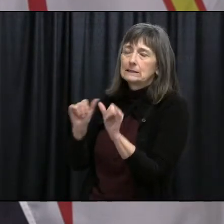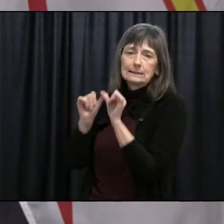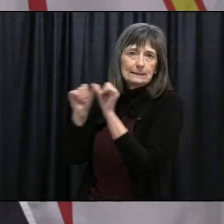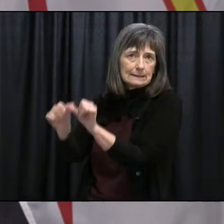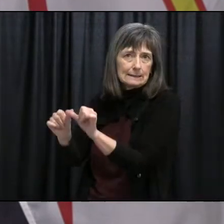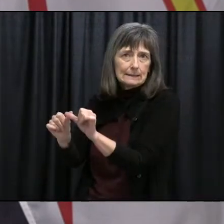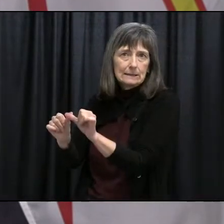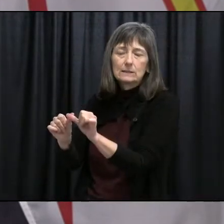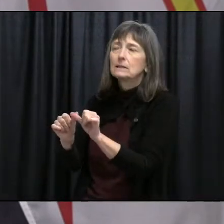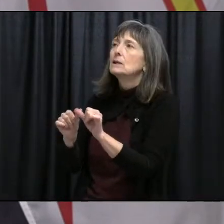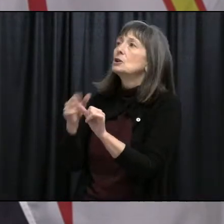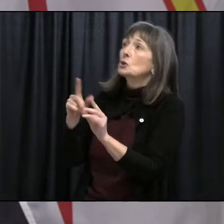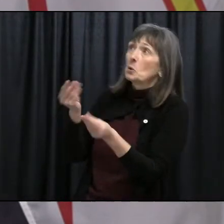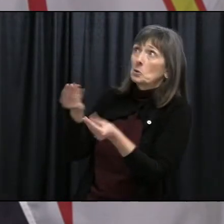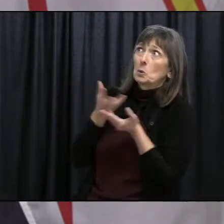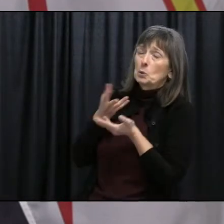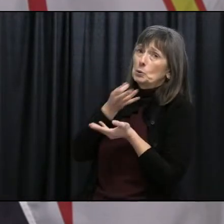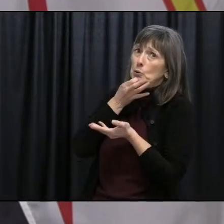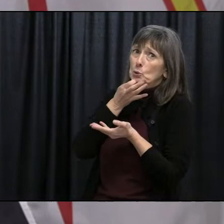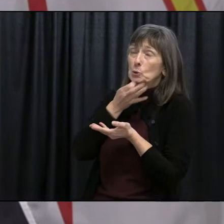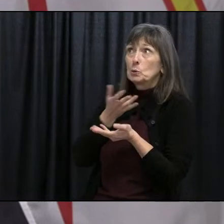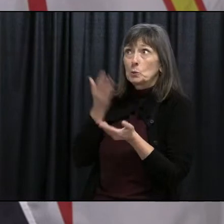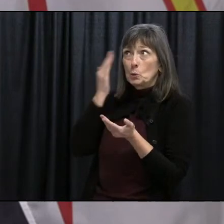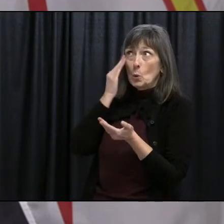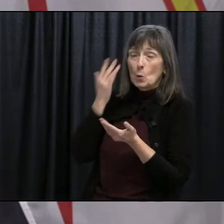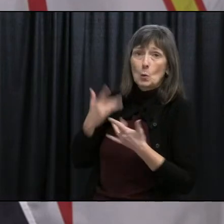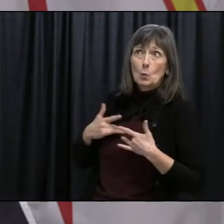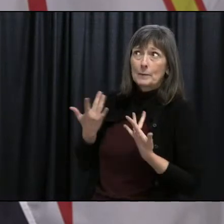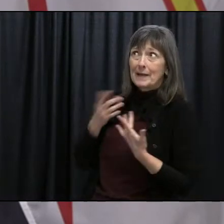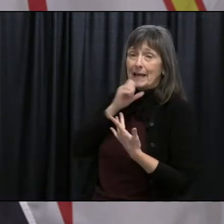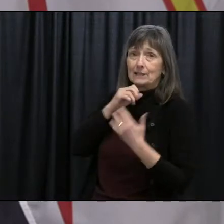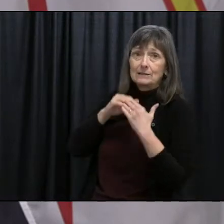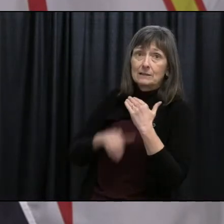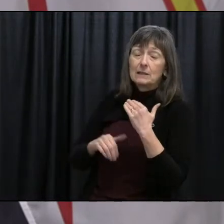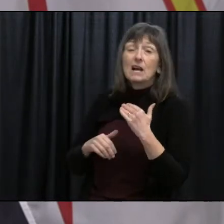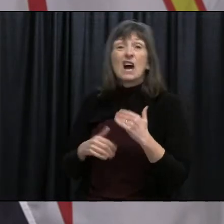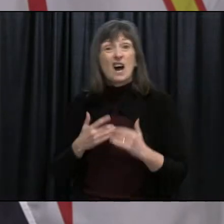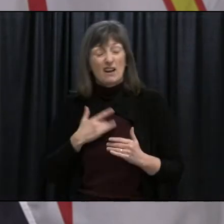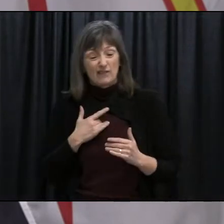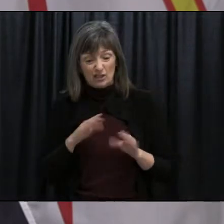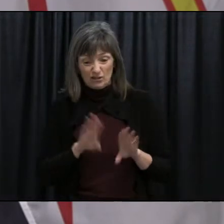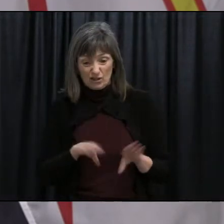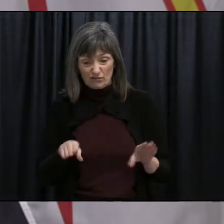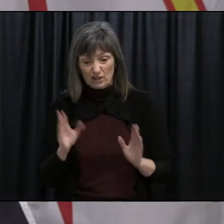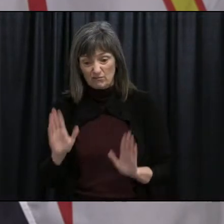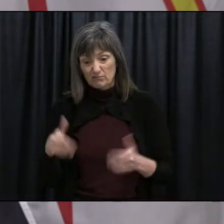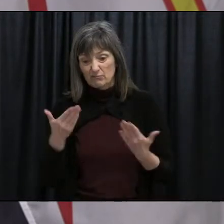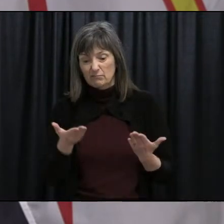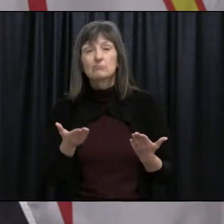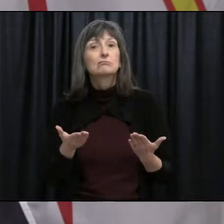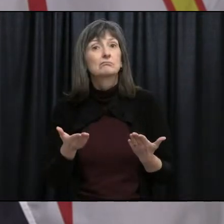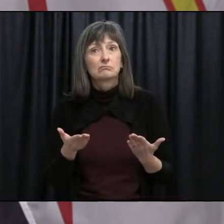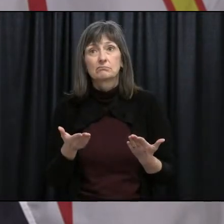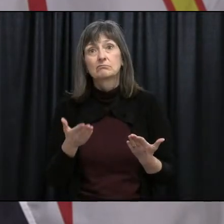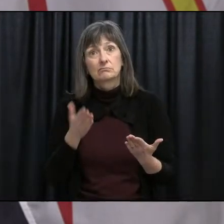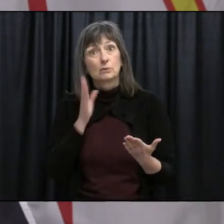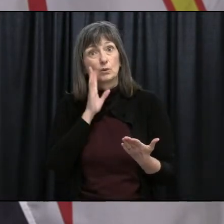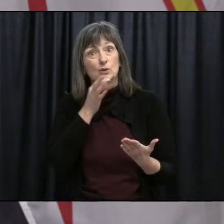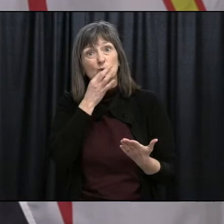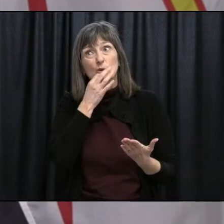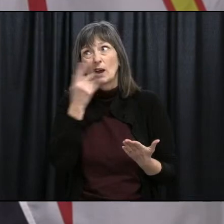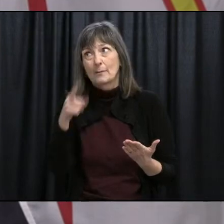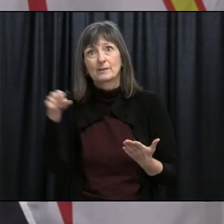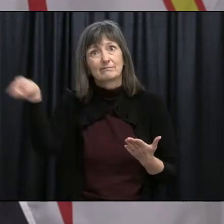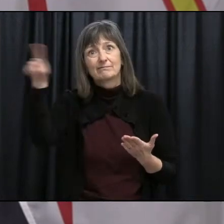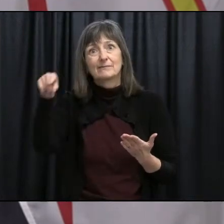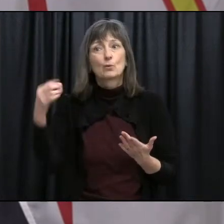So I anticipate that we will have recommendations for children at some point in the near future. We're